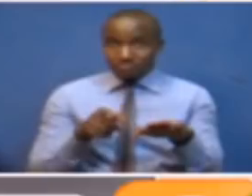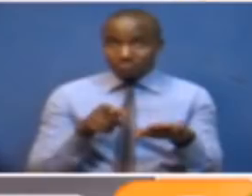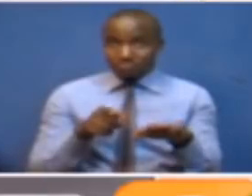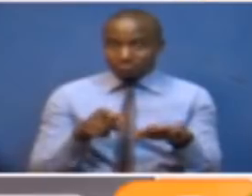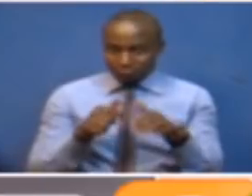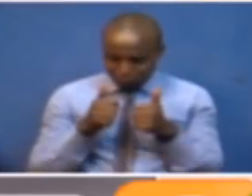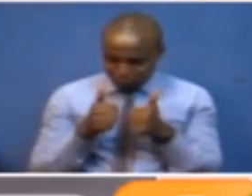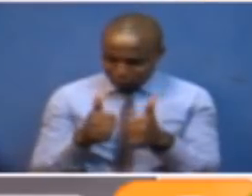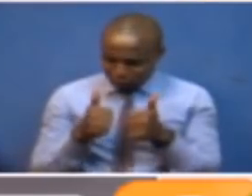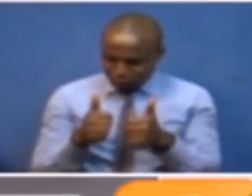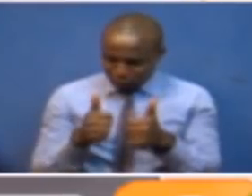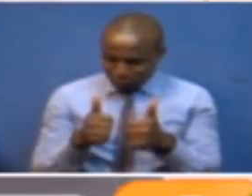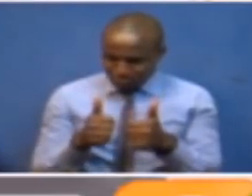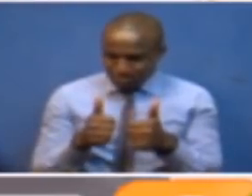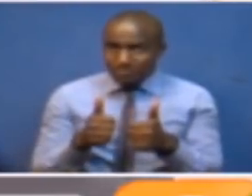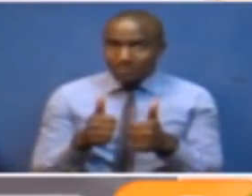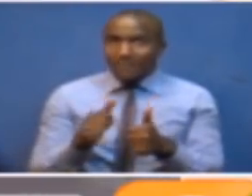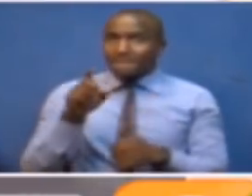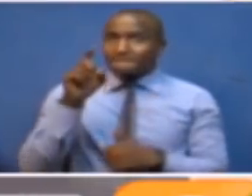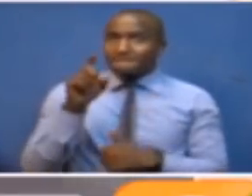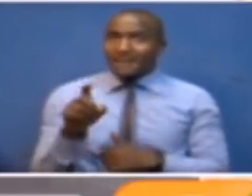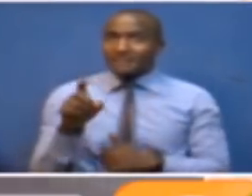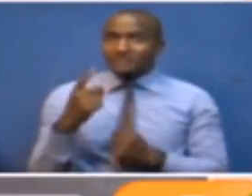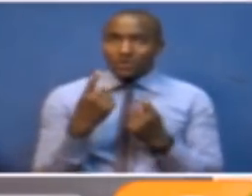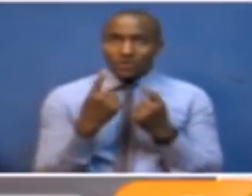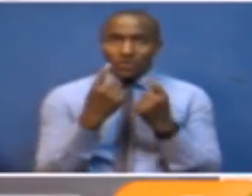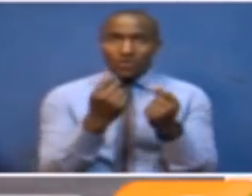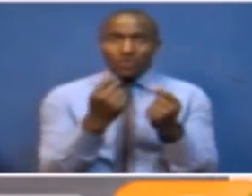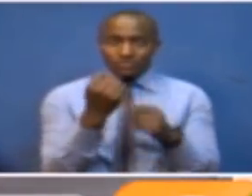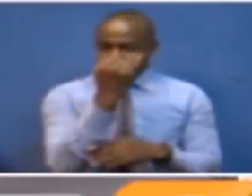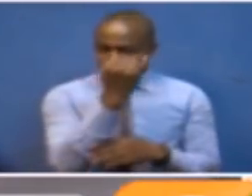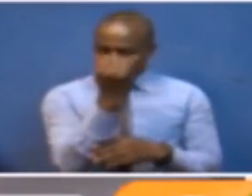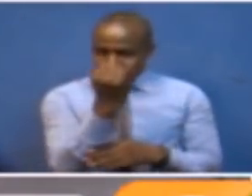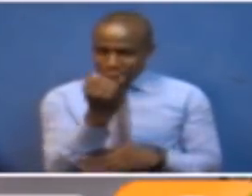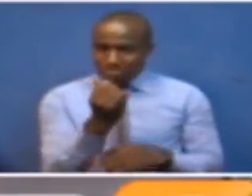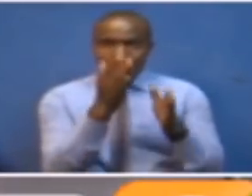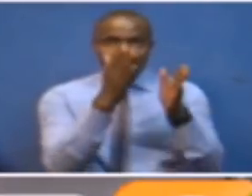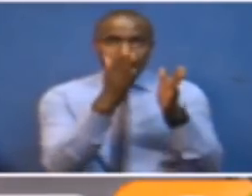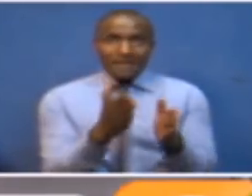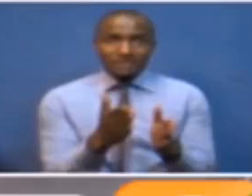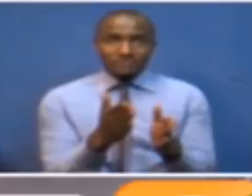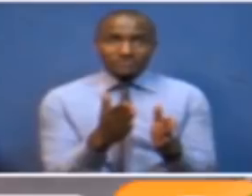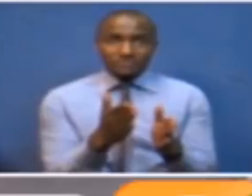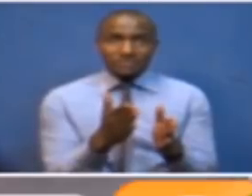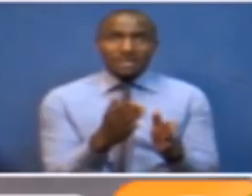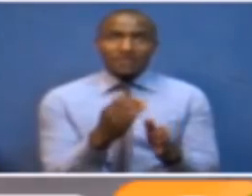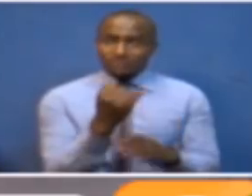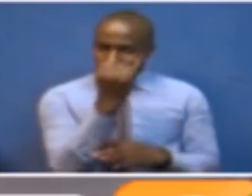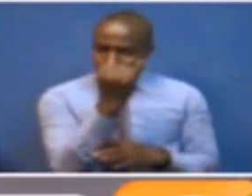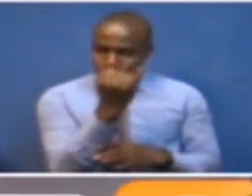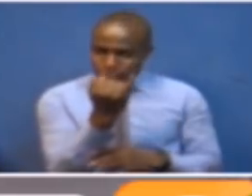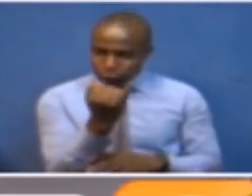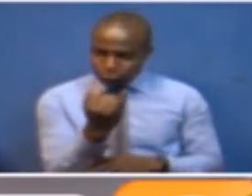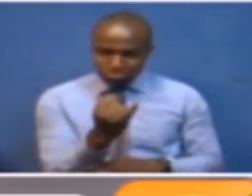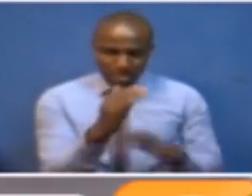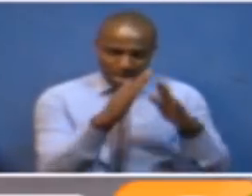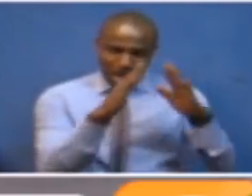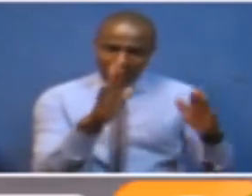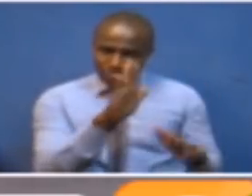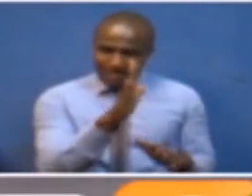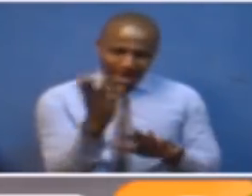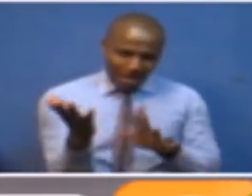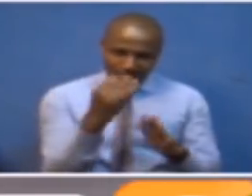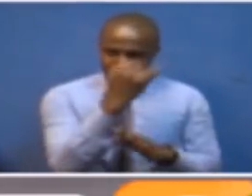it. The first step you do is you go to an architect, and the architect is then able to draw your dream house, your